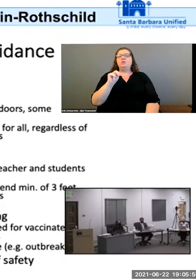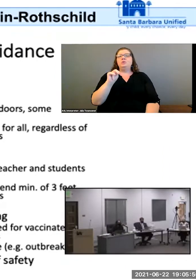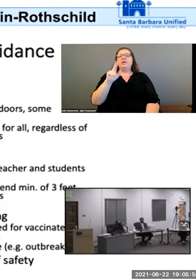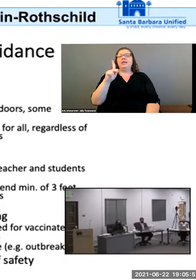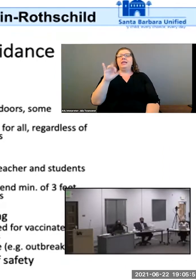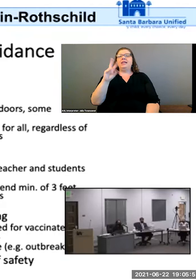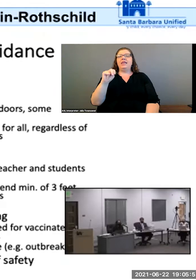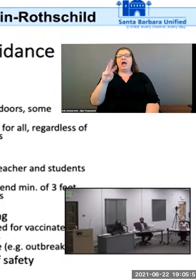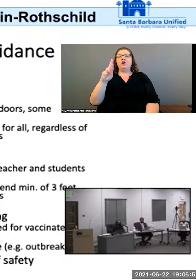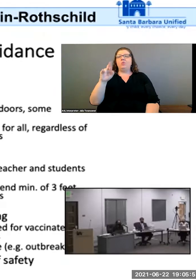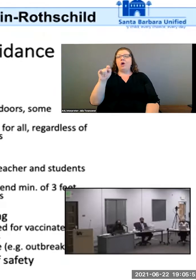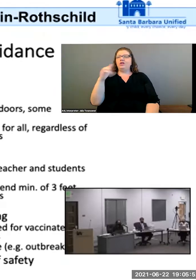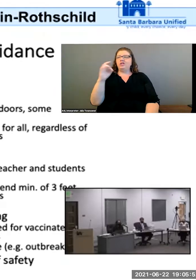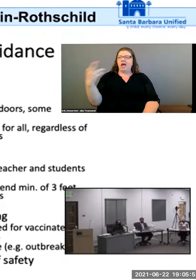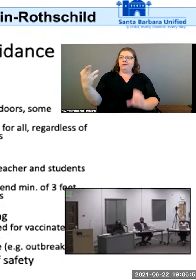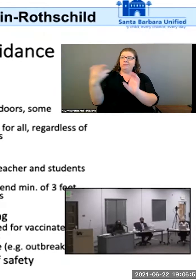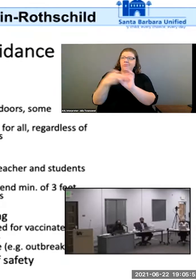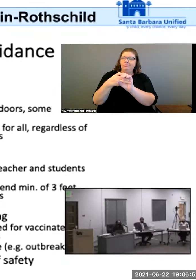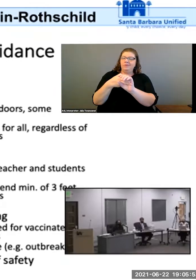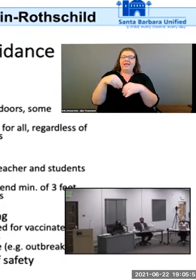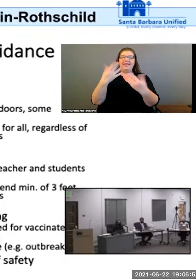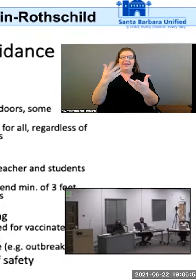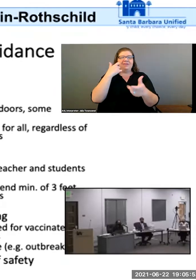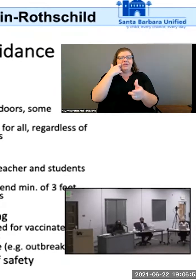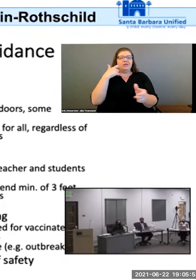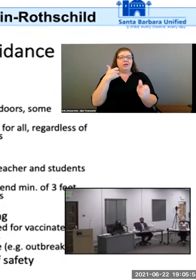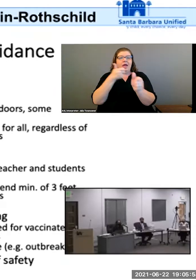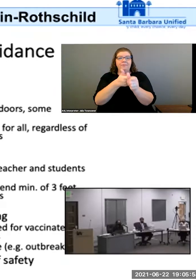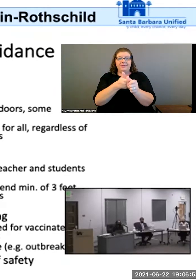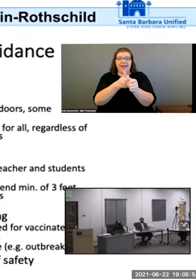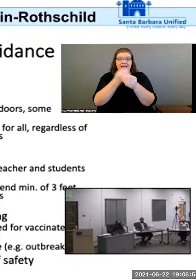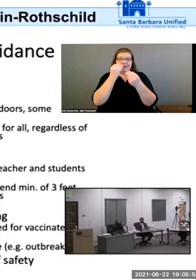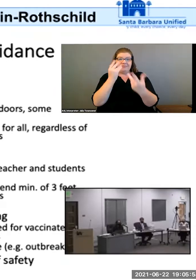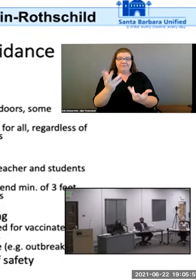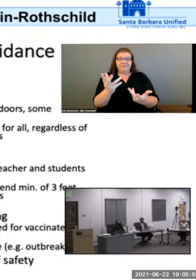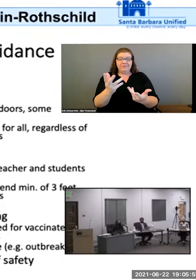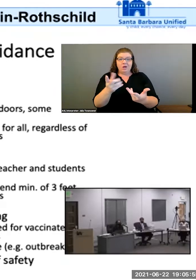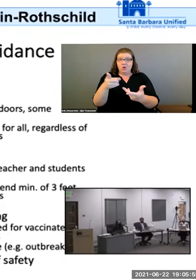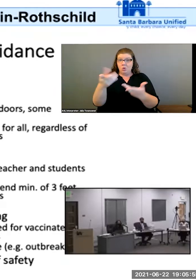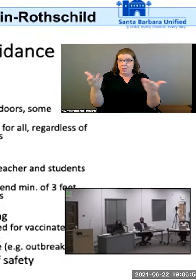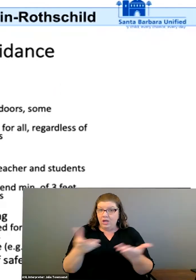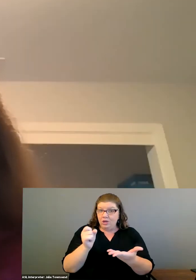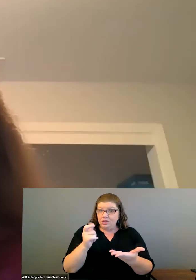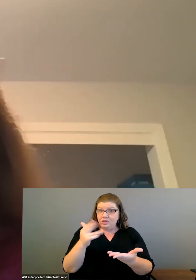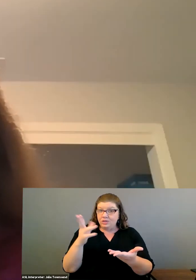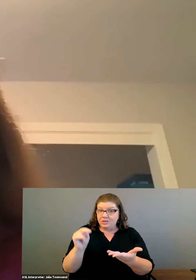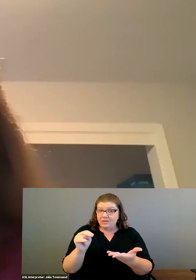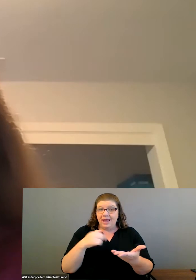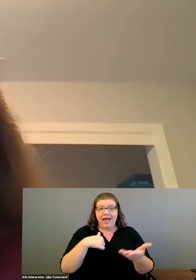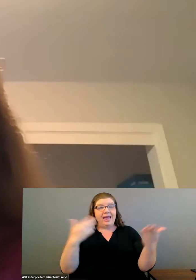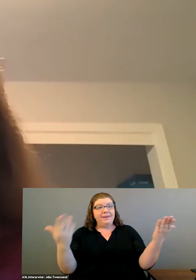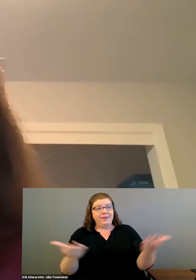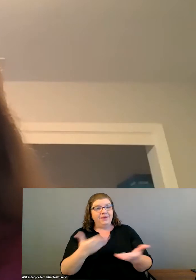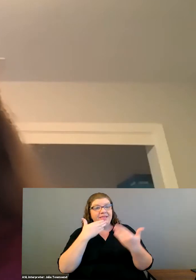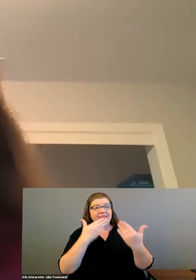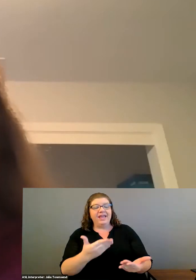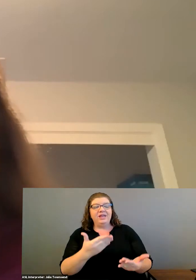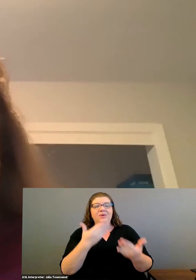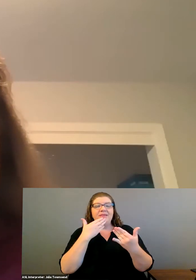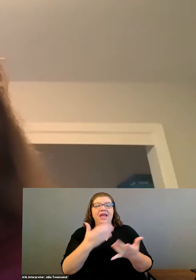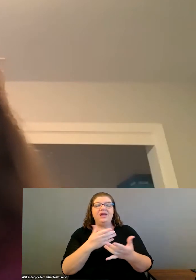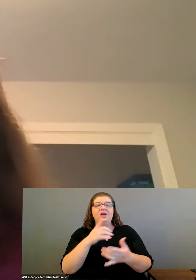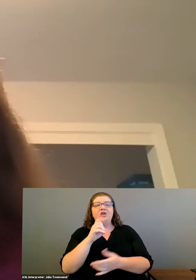and give us the latest update. Are you with us, Susan? I am. Thank you. Thank you,